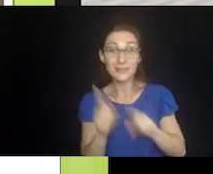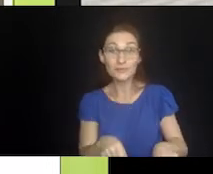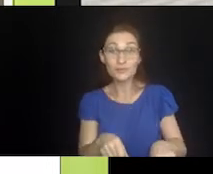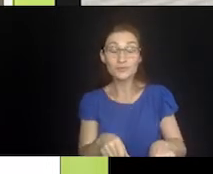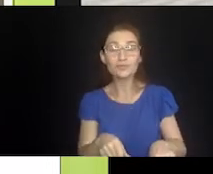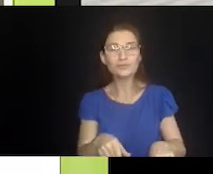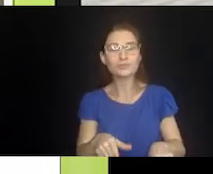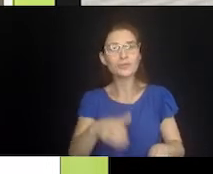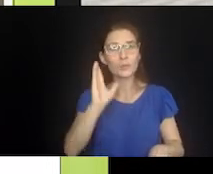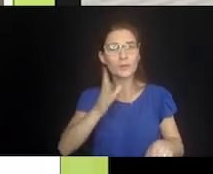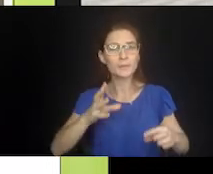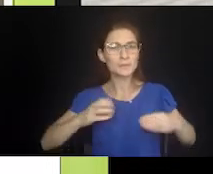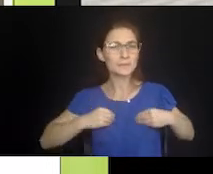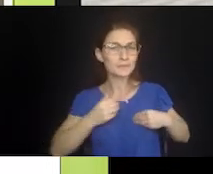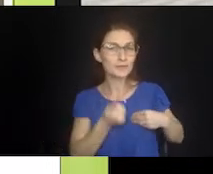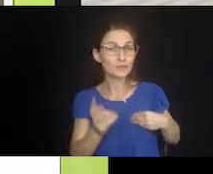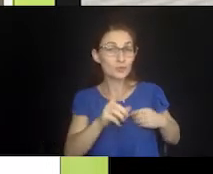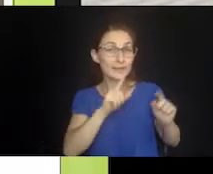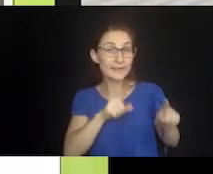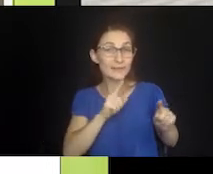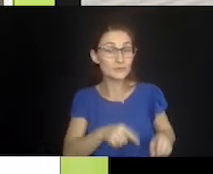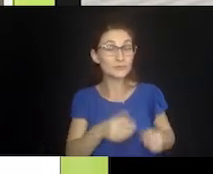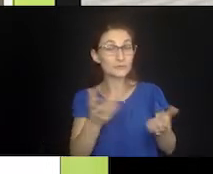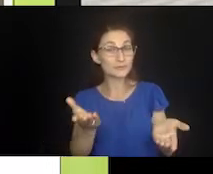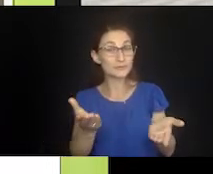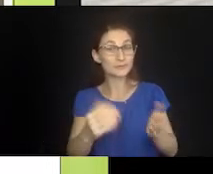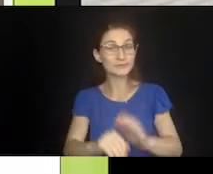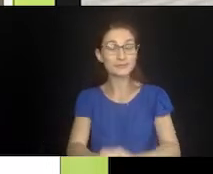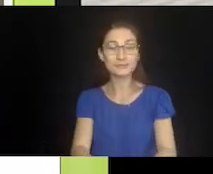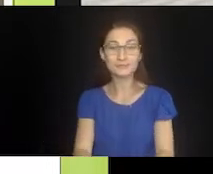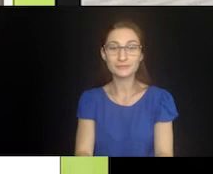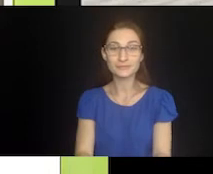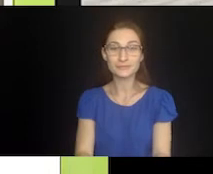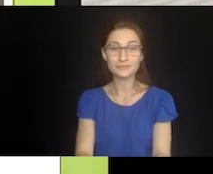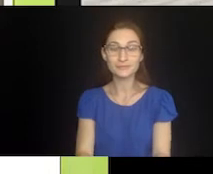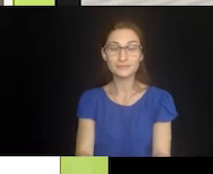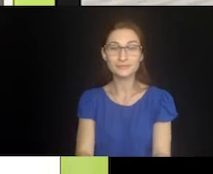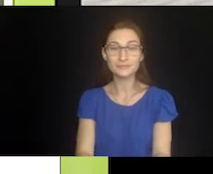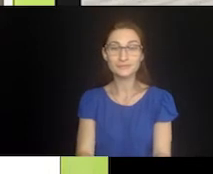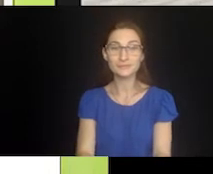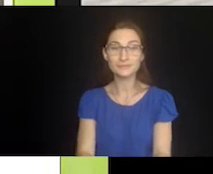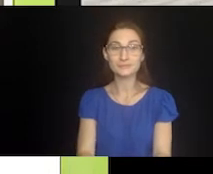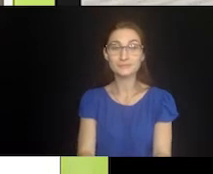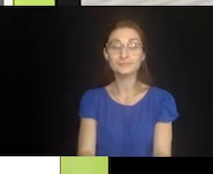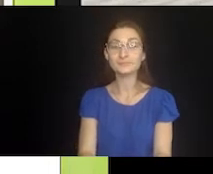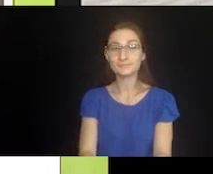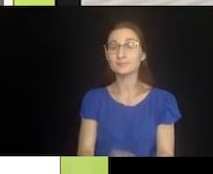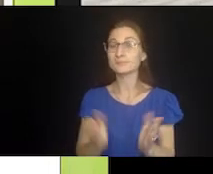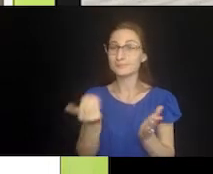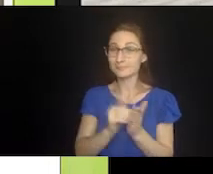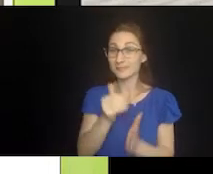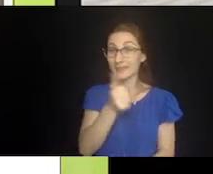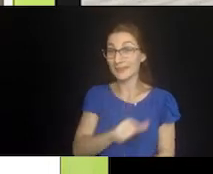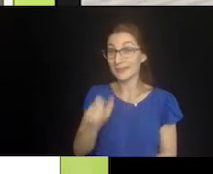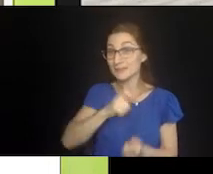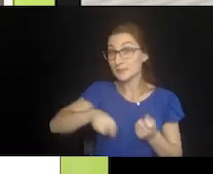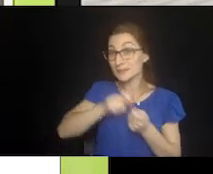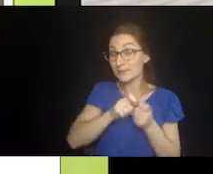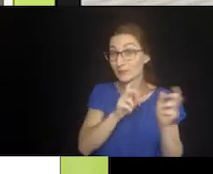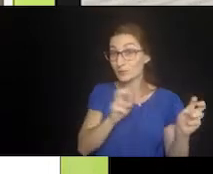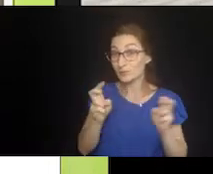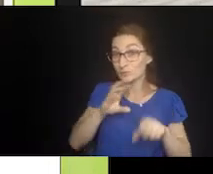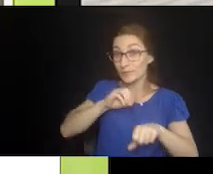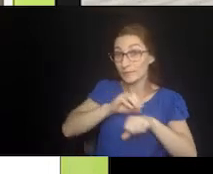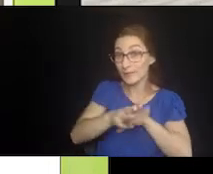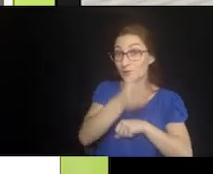the camera and answer that question, we'll take a couple answers to, do you have a specific issue